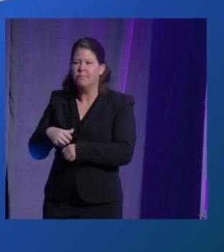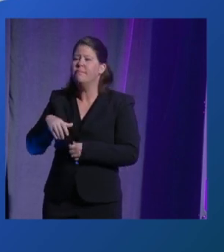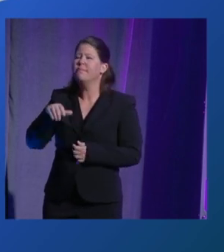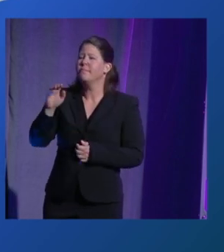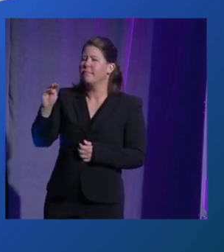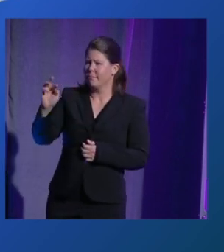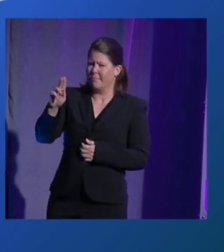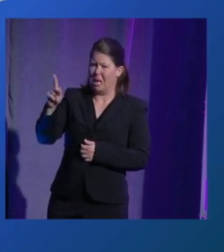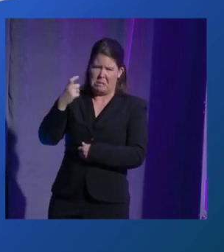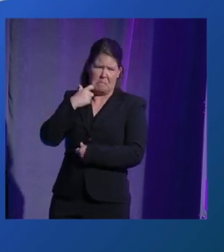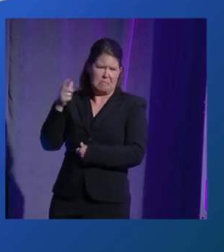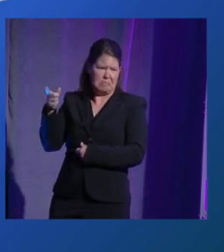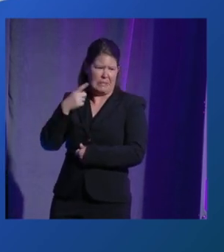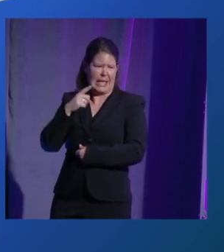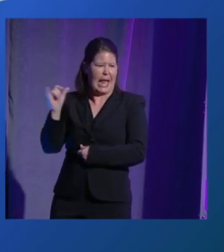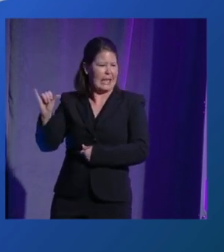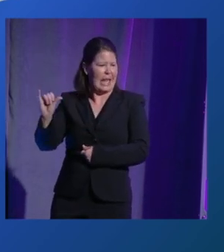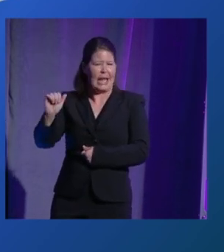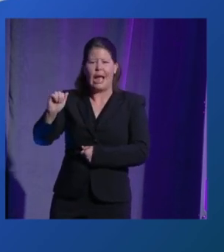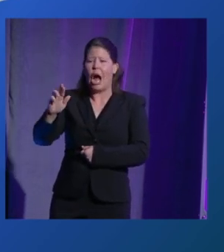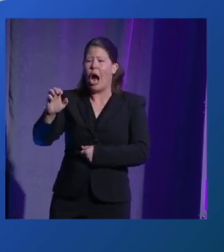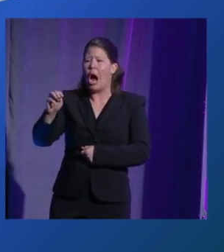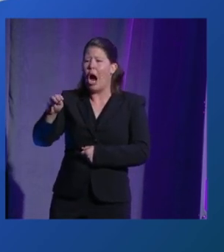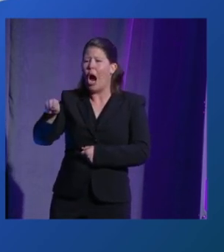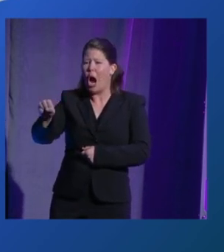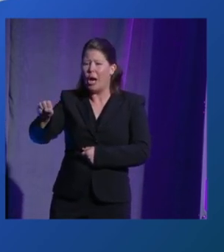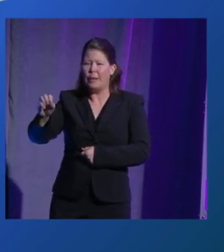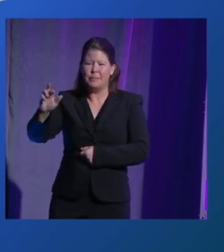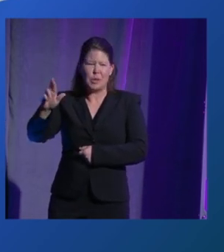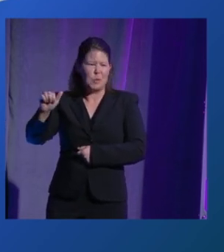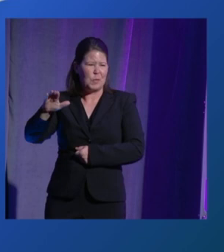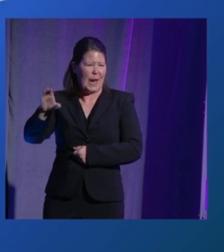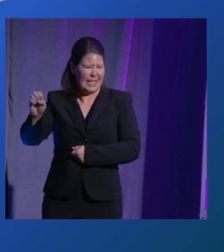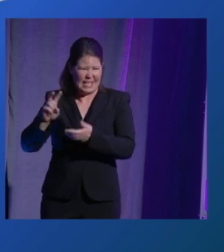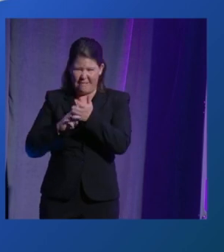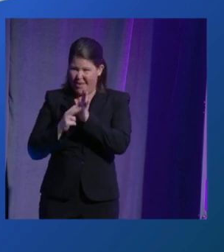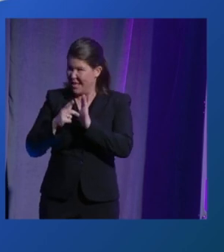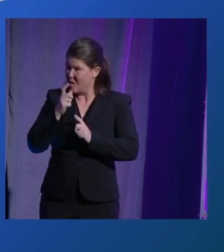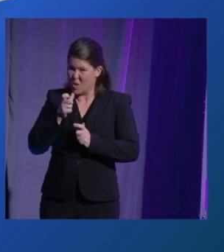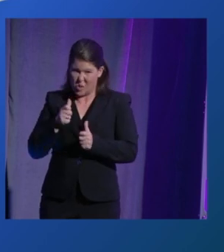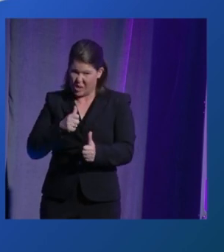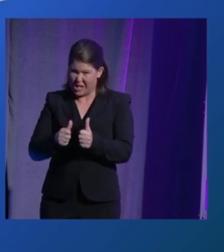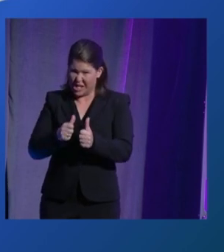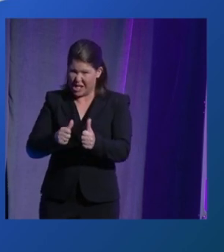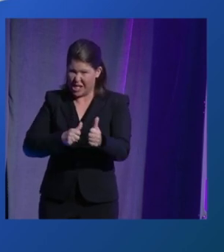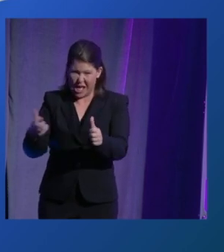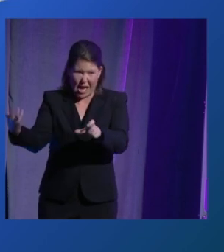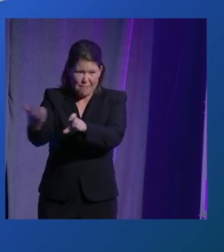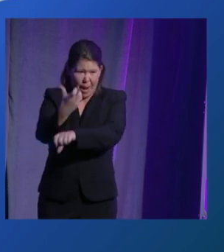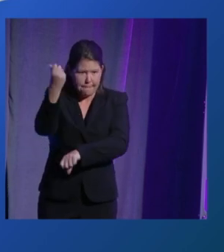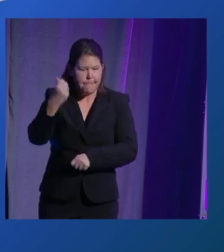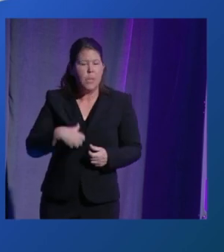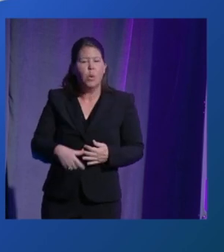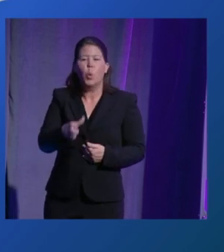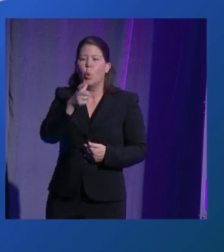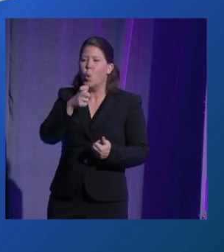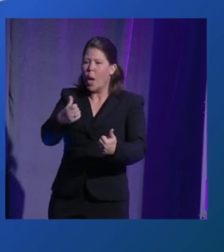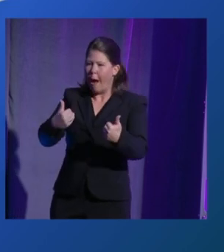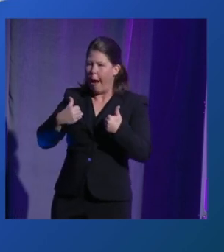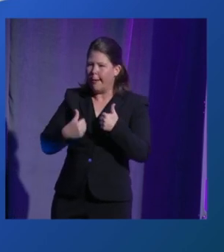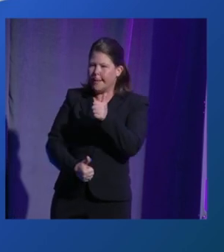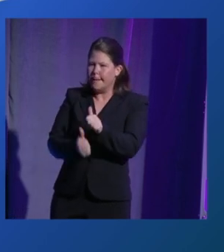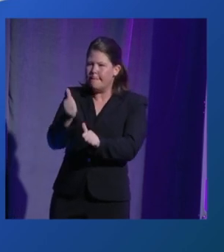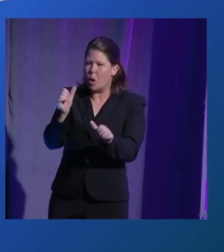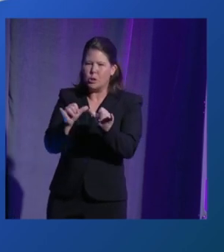unfortunately he who has the most Engineers wins right because if you have the most number of Engineers inside the castle who